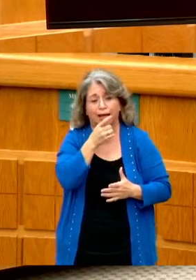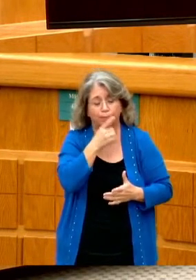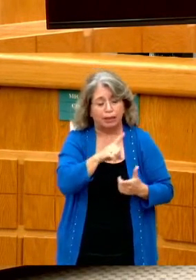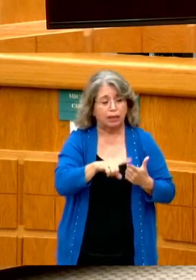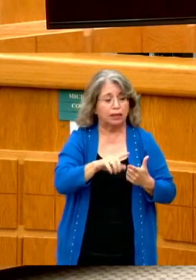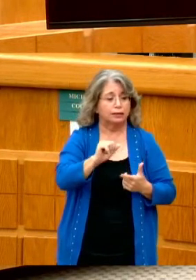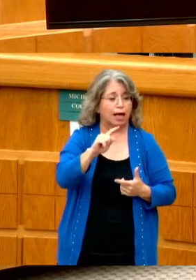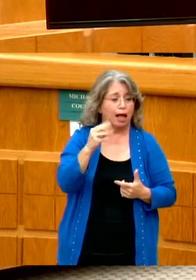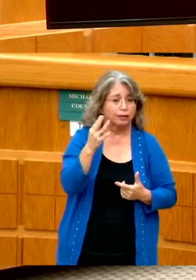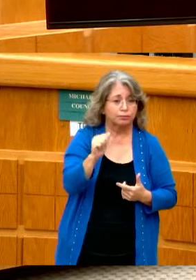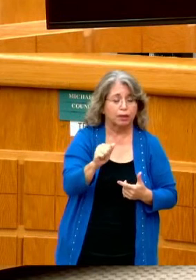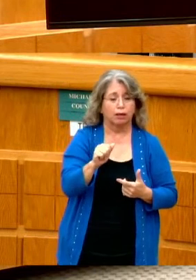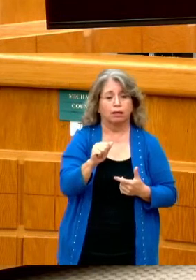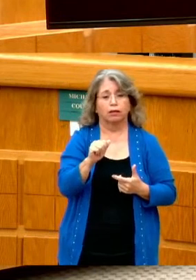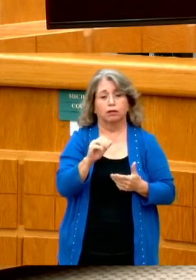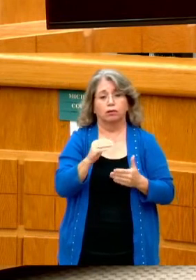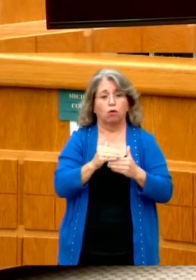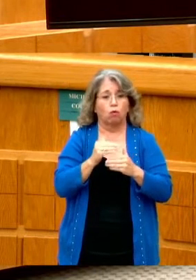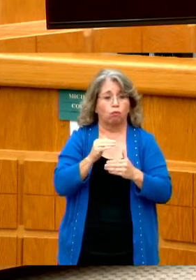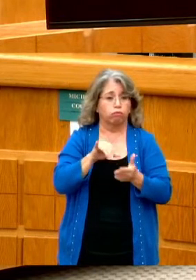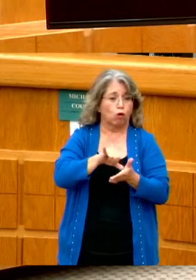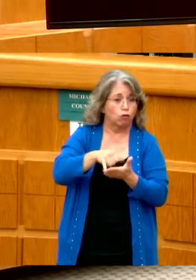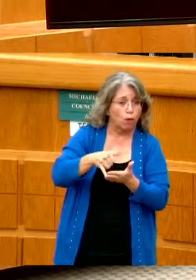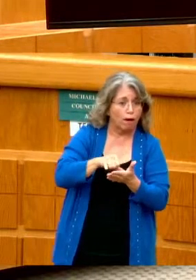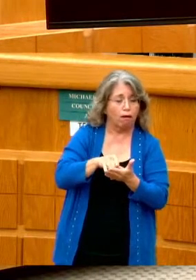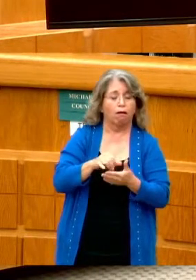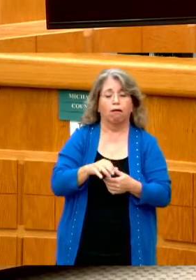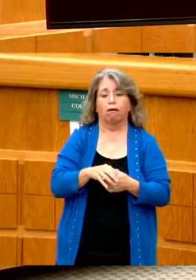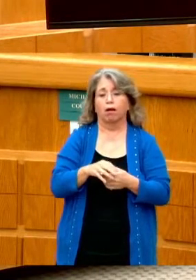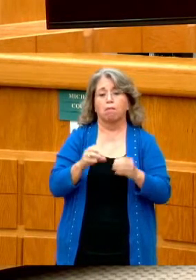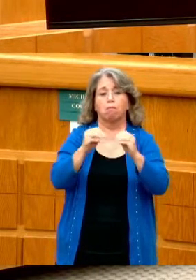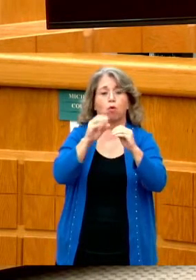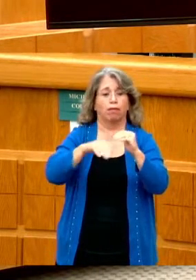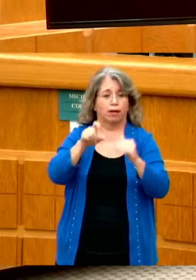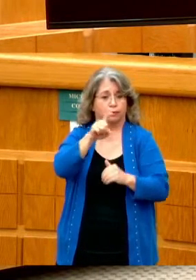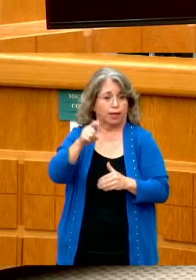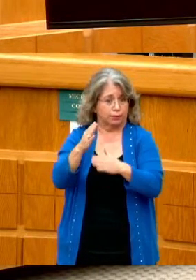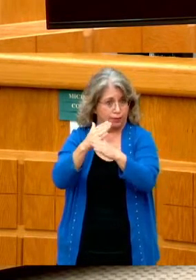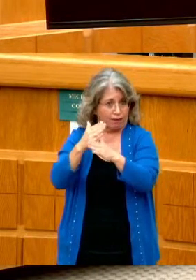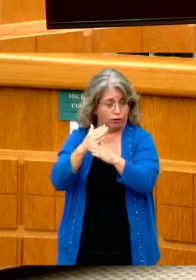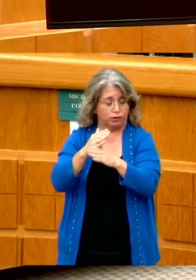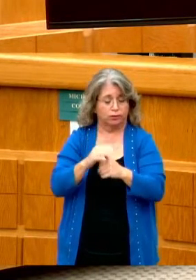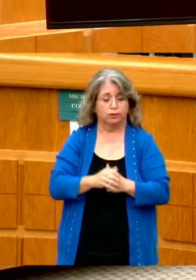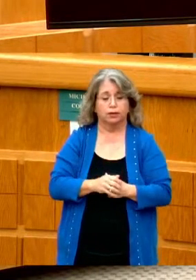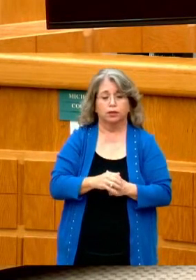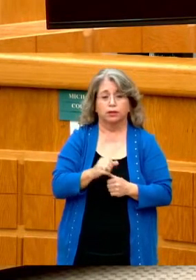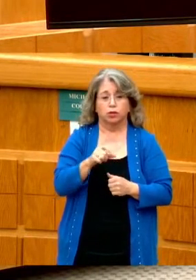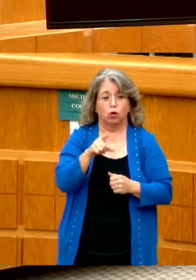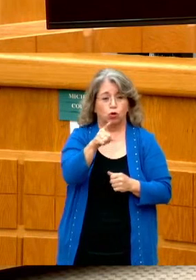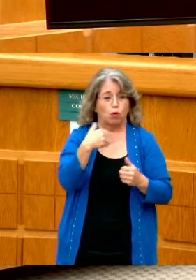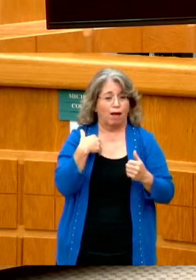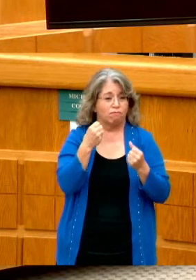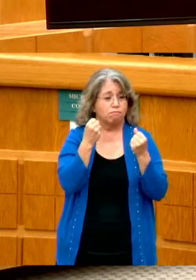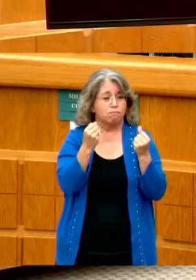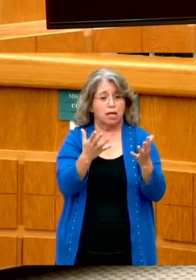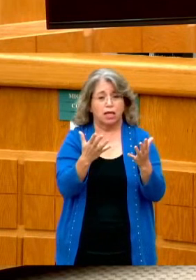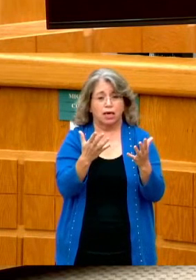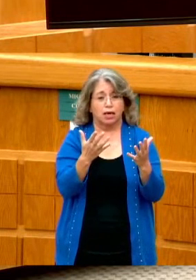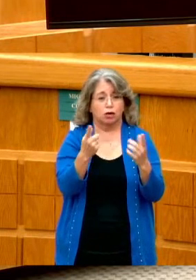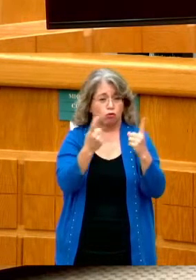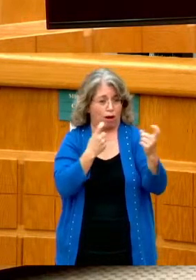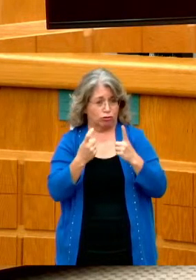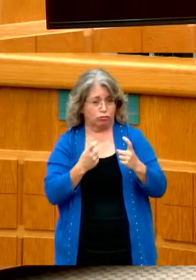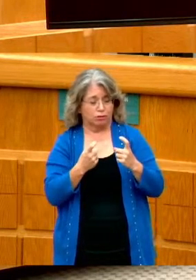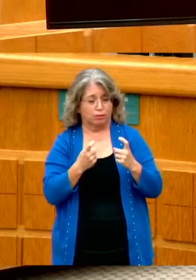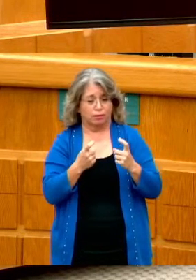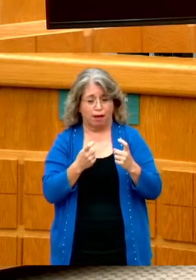than the Texas average. So as all of your questions come in, you want to know how it is that we are prioritizing. We're